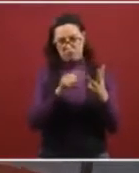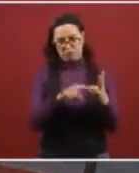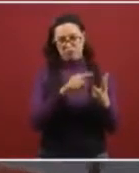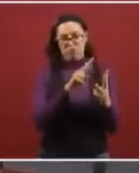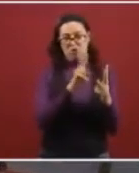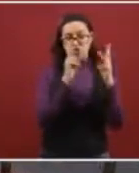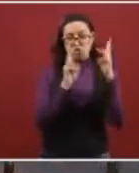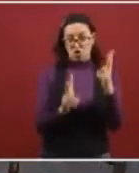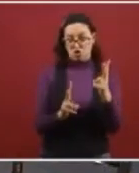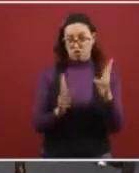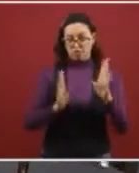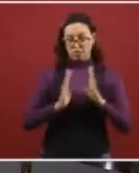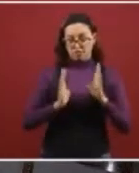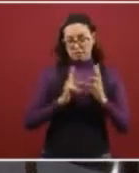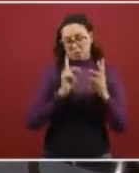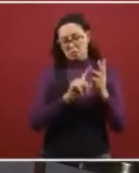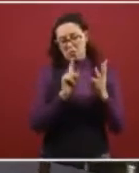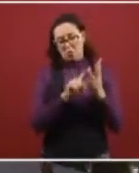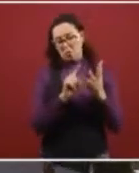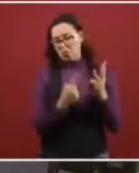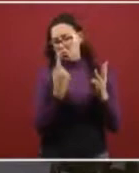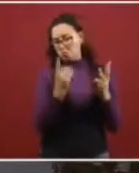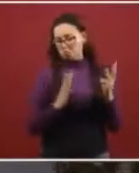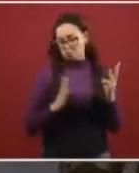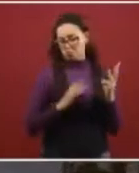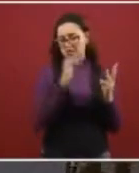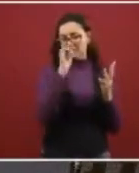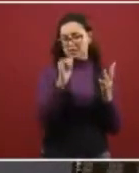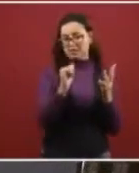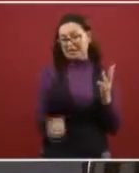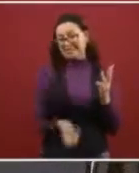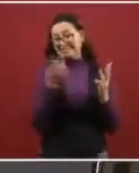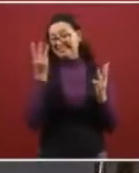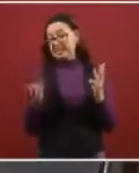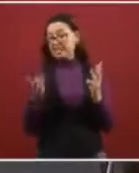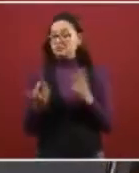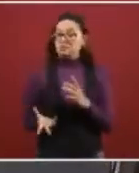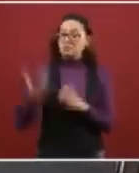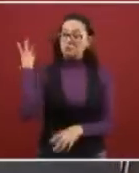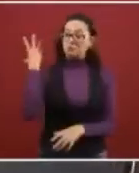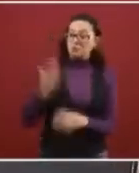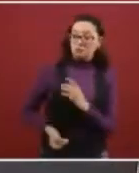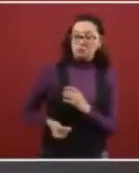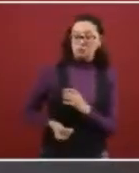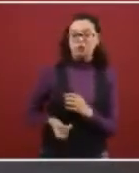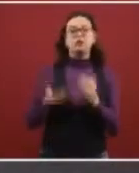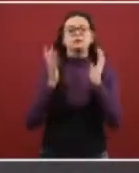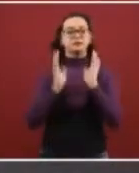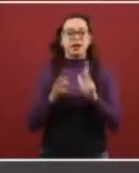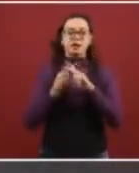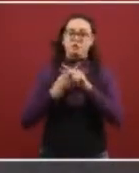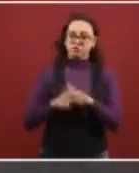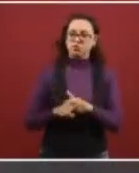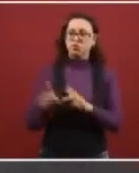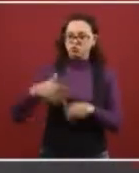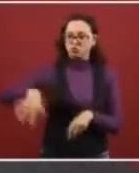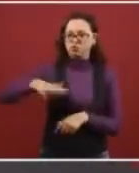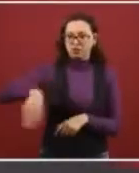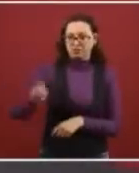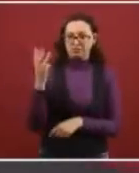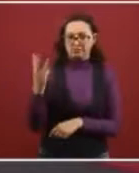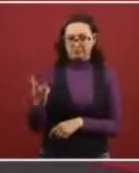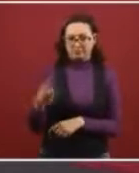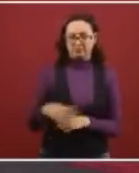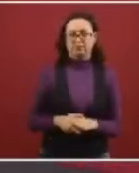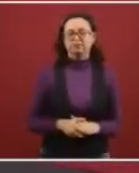militares y un civil and one civil person que ya se les está buscando that we